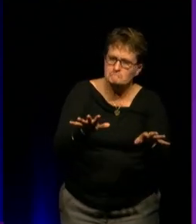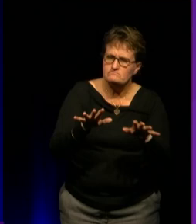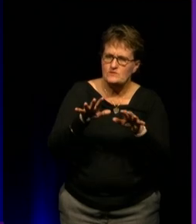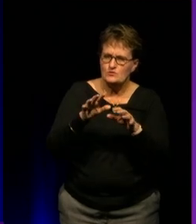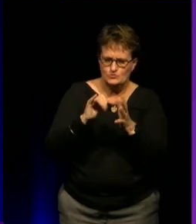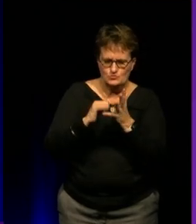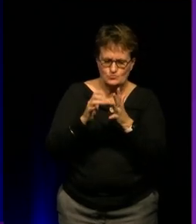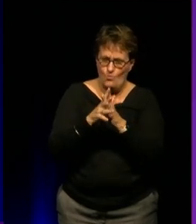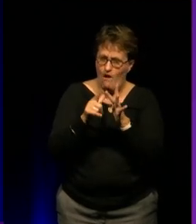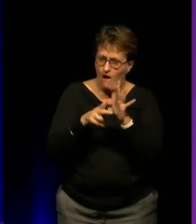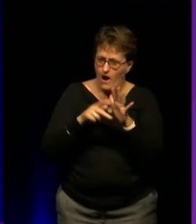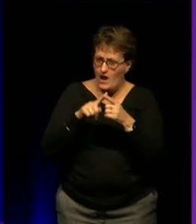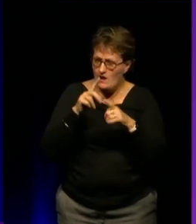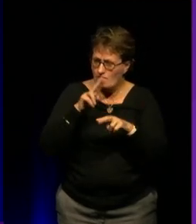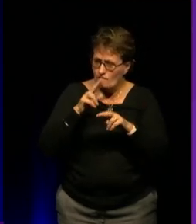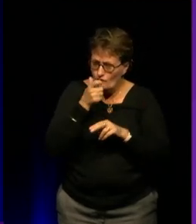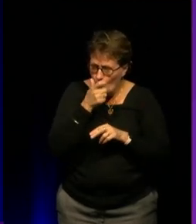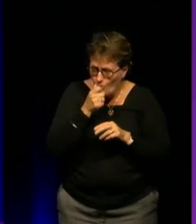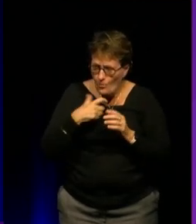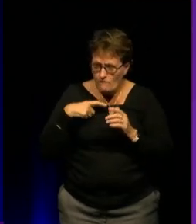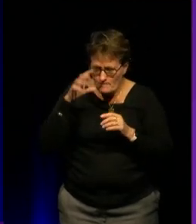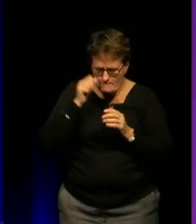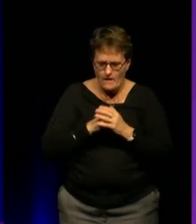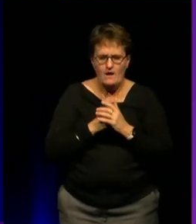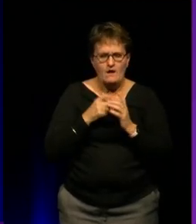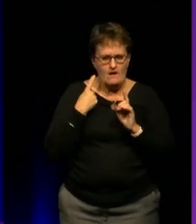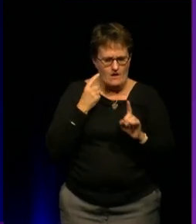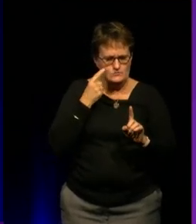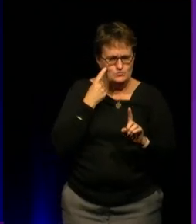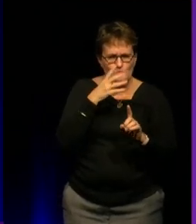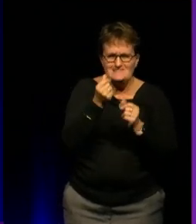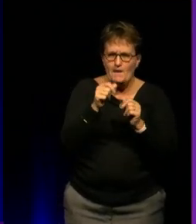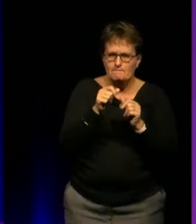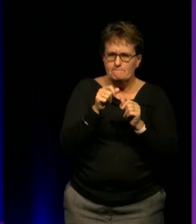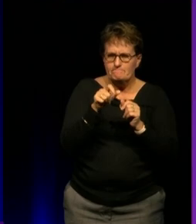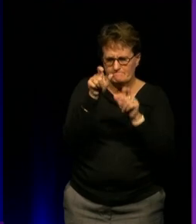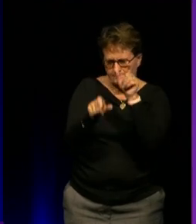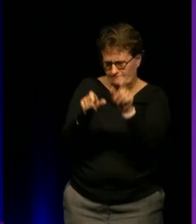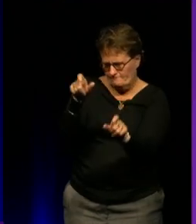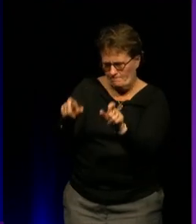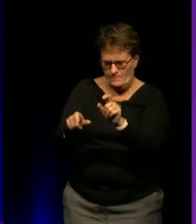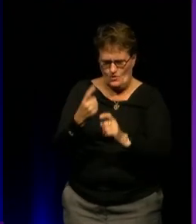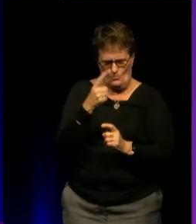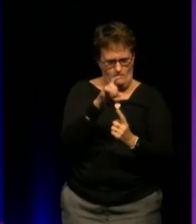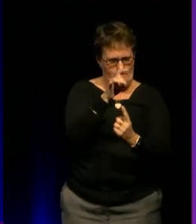And probably the key point, if I were to think about that through the lens of a couple of different patients, the most important one